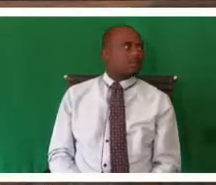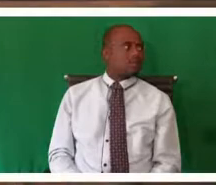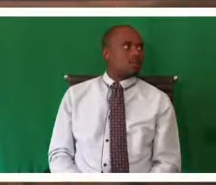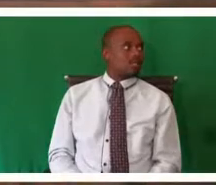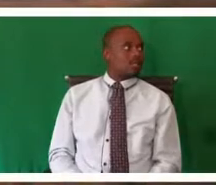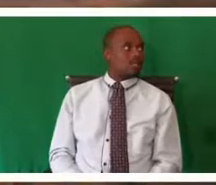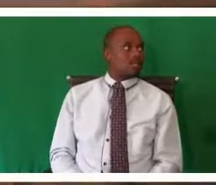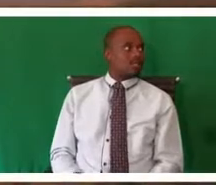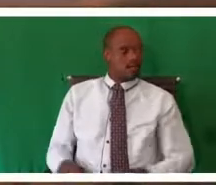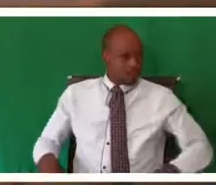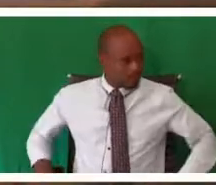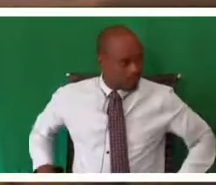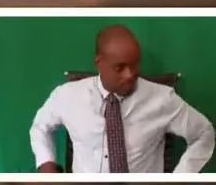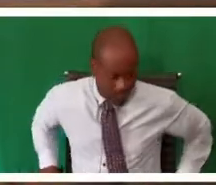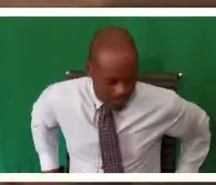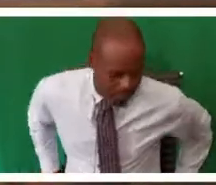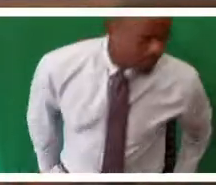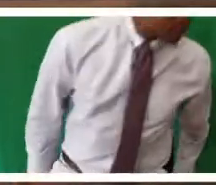Tsidiso?